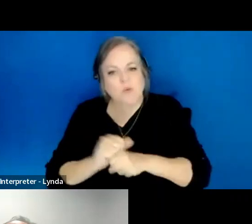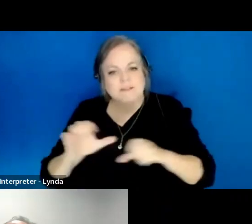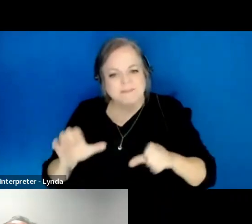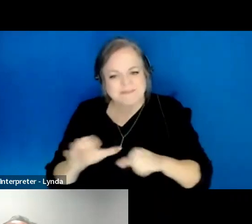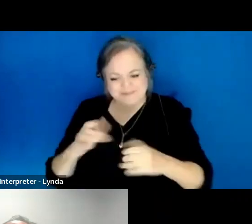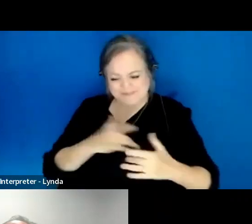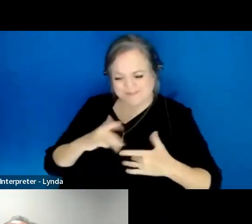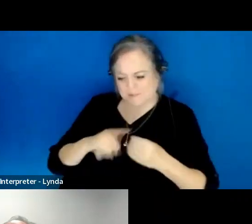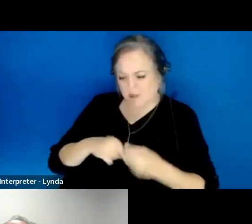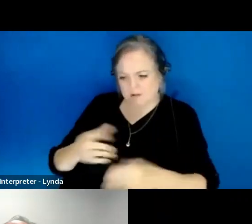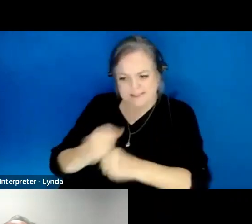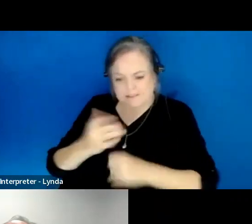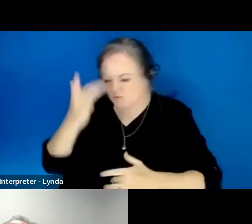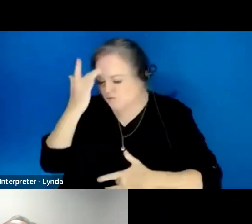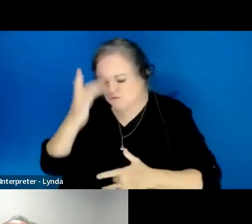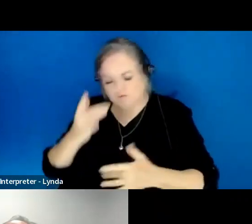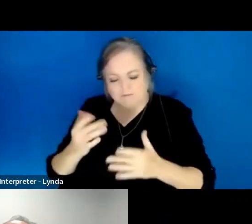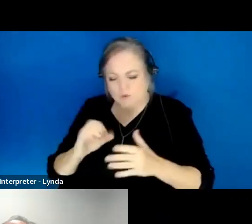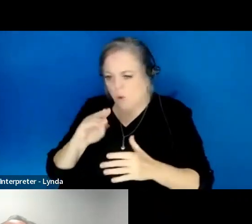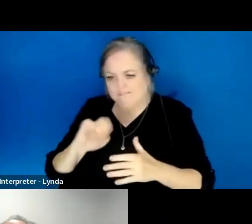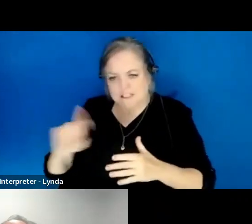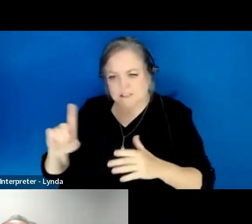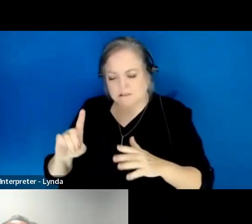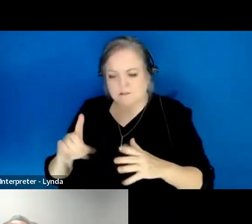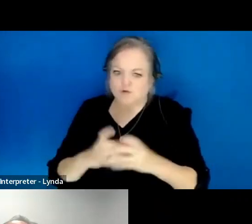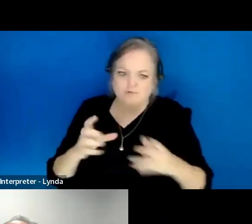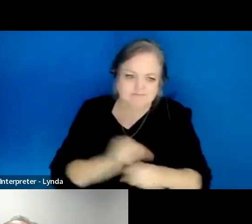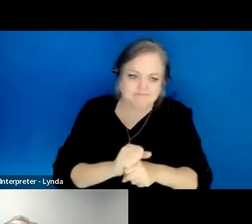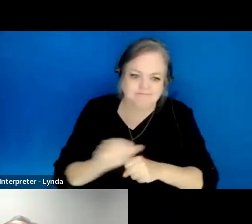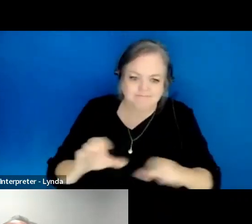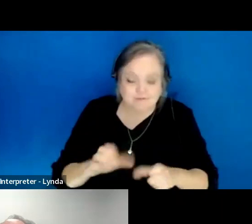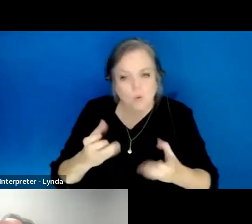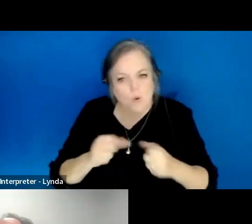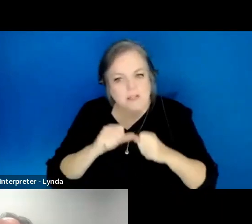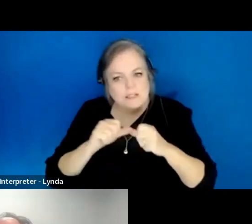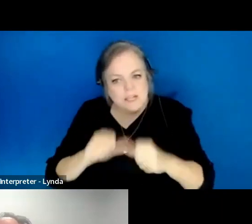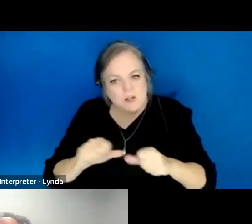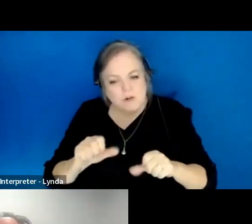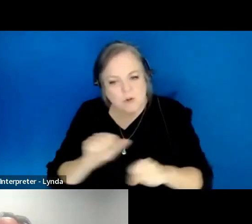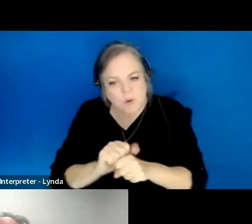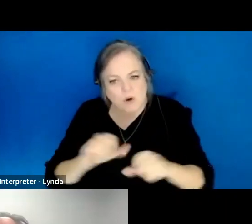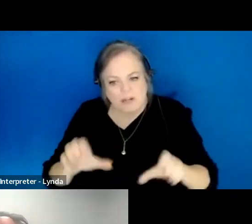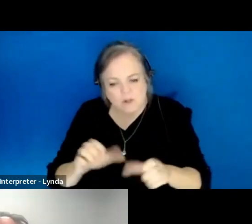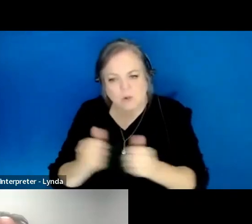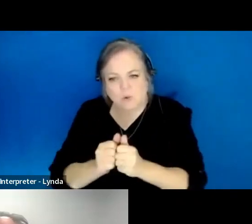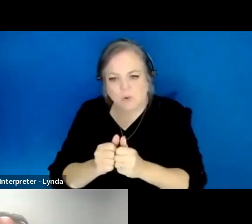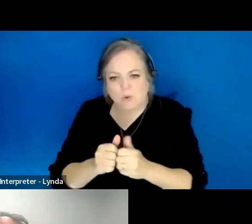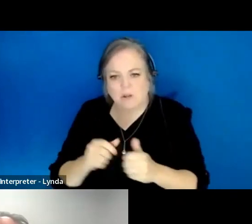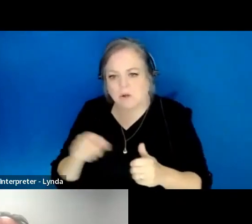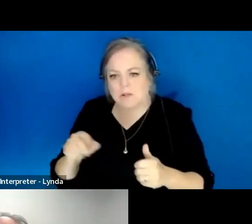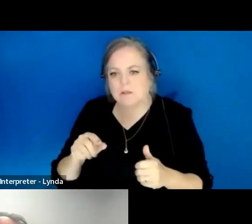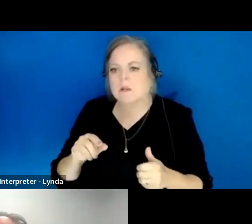about getting COVID. Way too much work to do, and I want to continue the work I do for those with IDD and